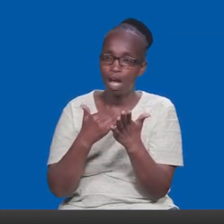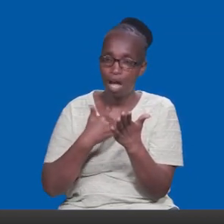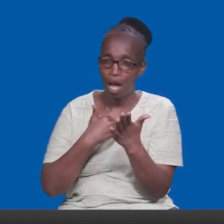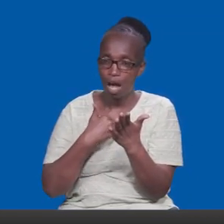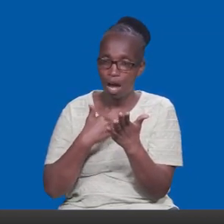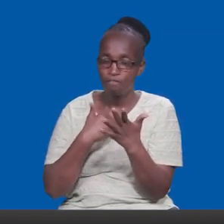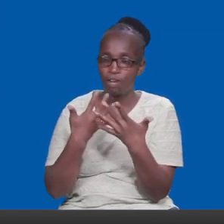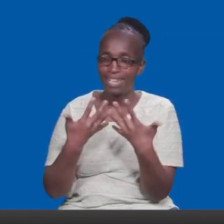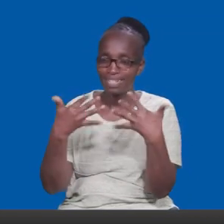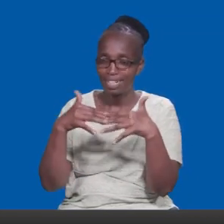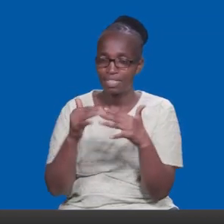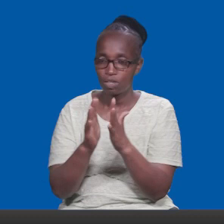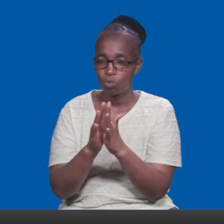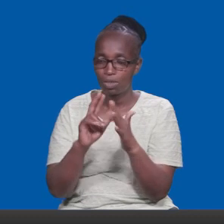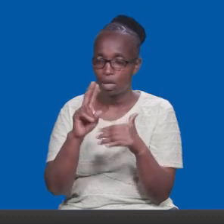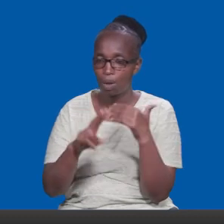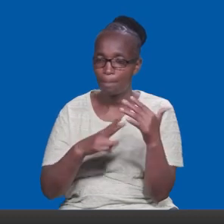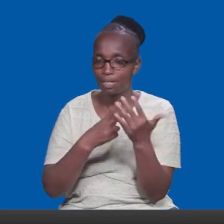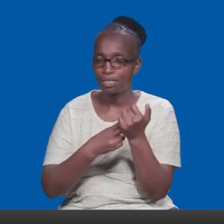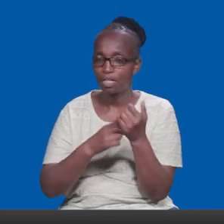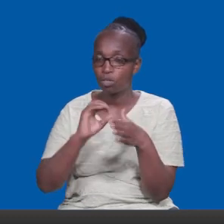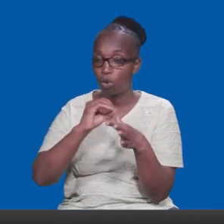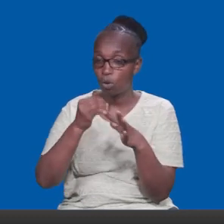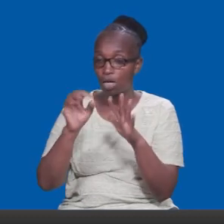well. Chief among them